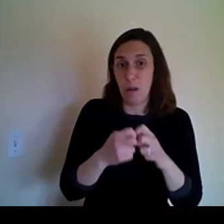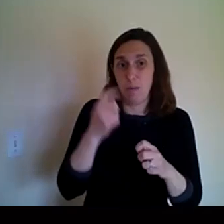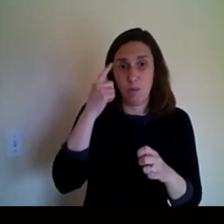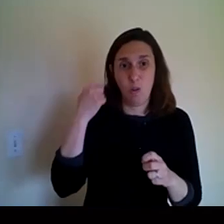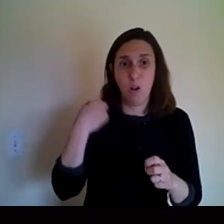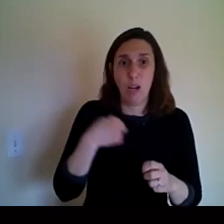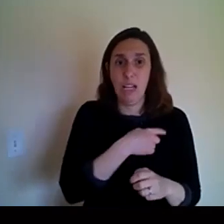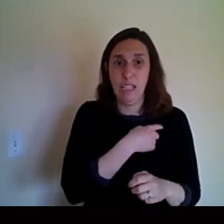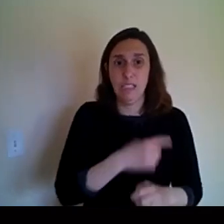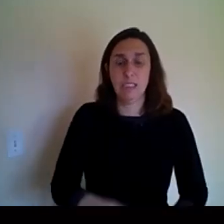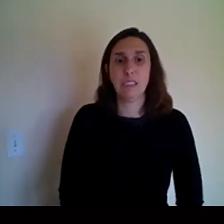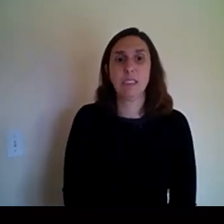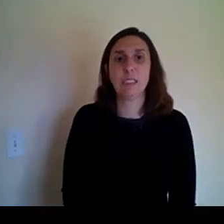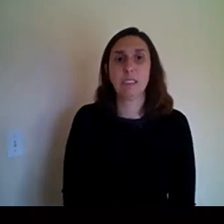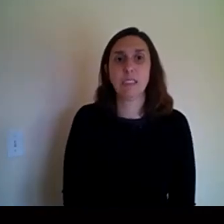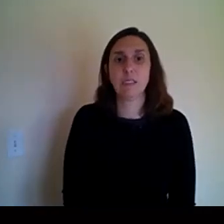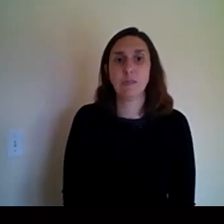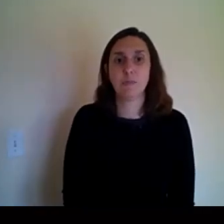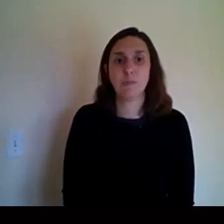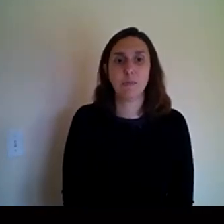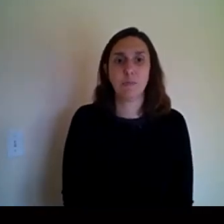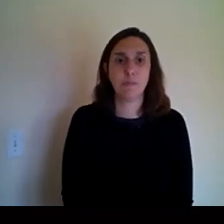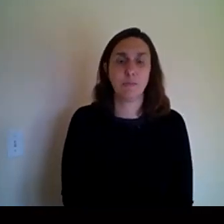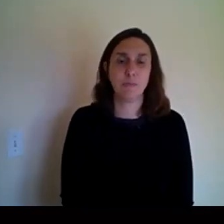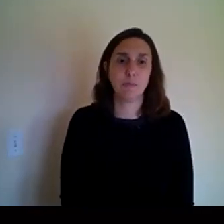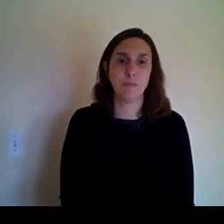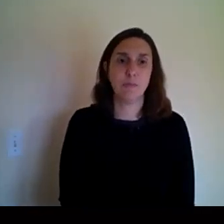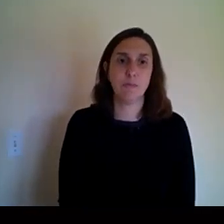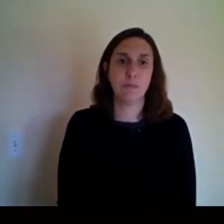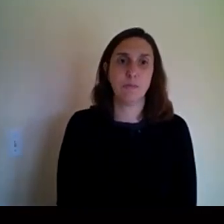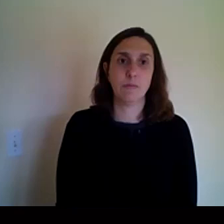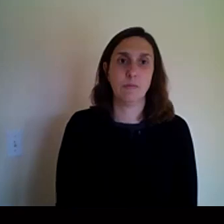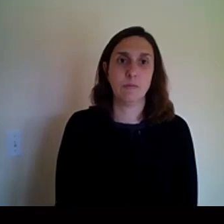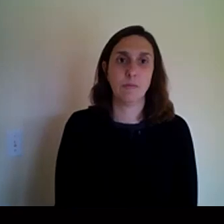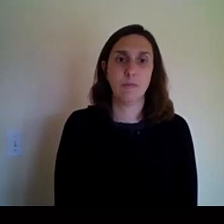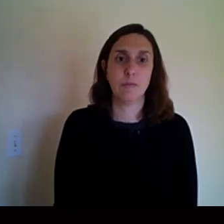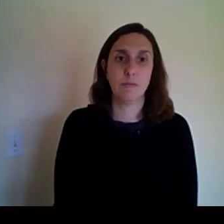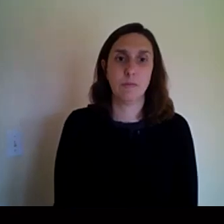for. So when we had functions, let me use a different color scheme here.